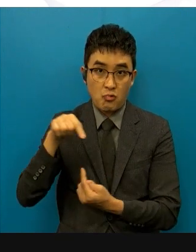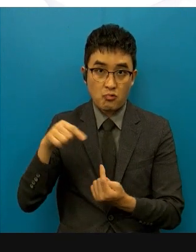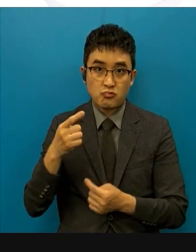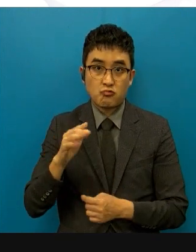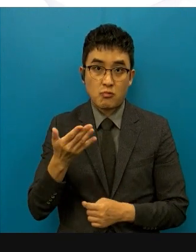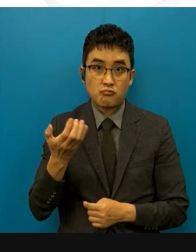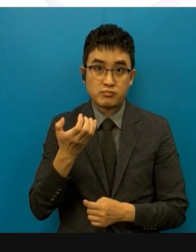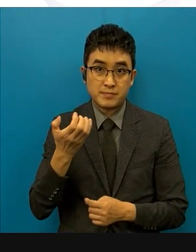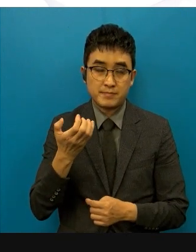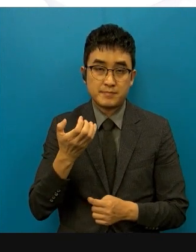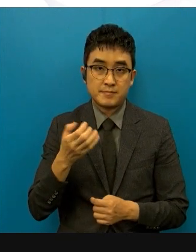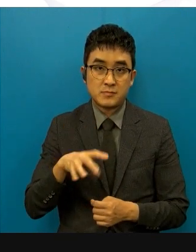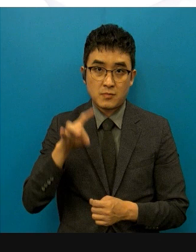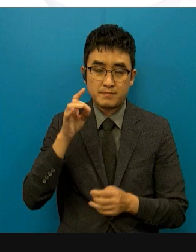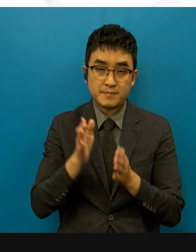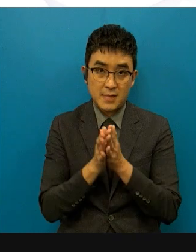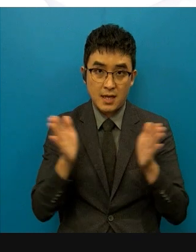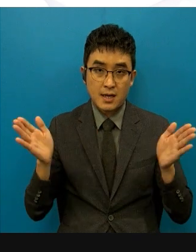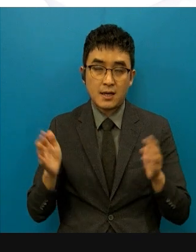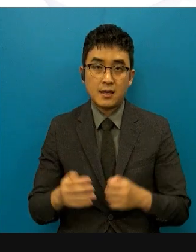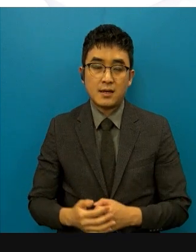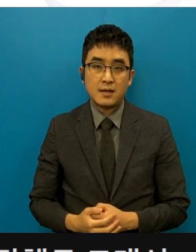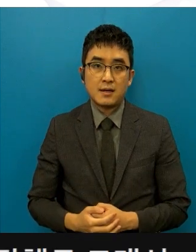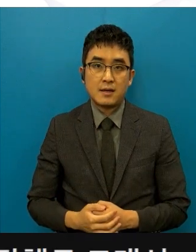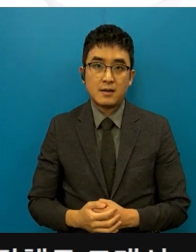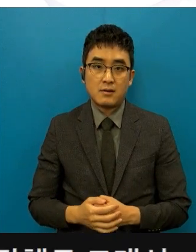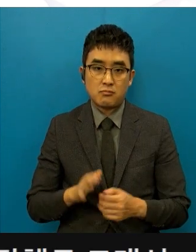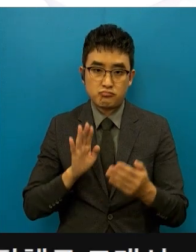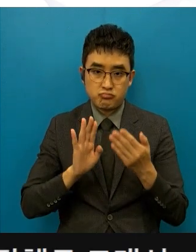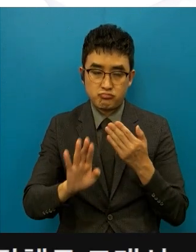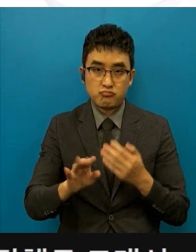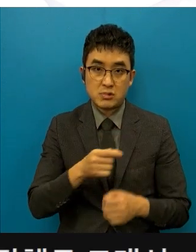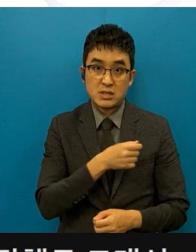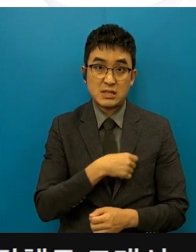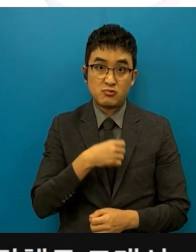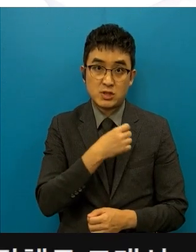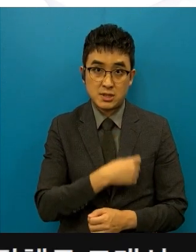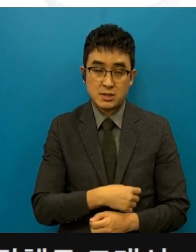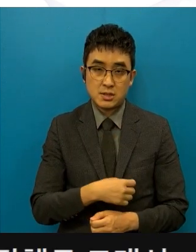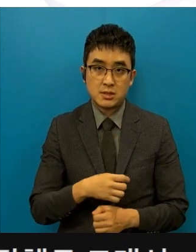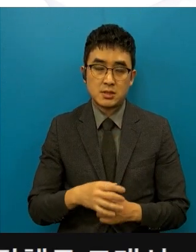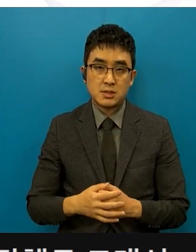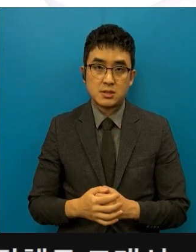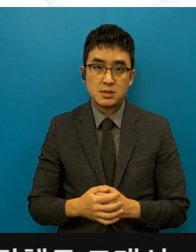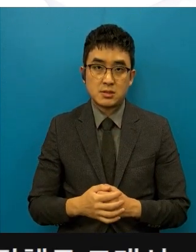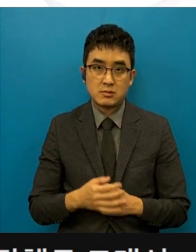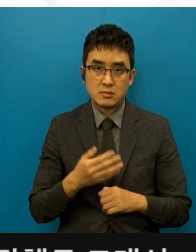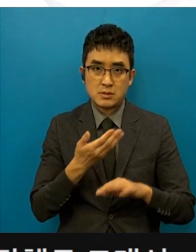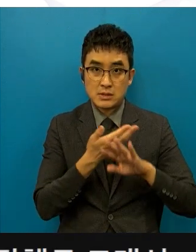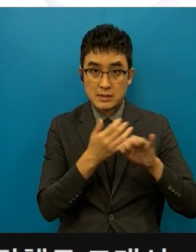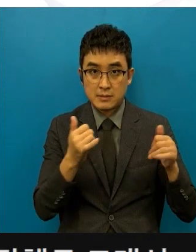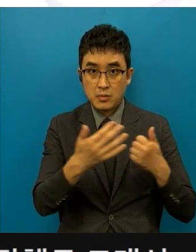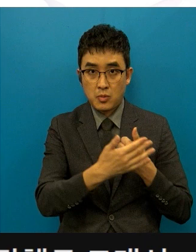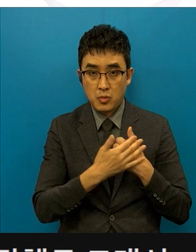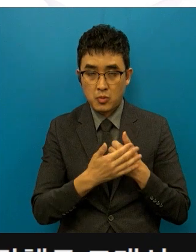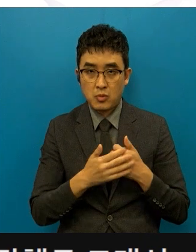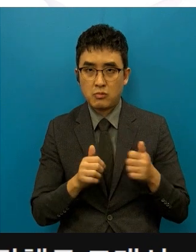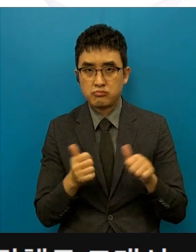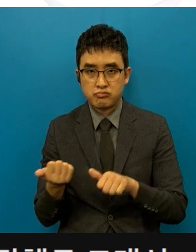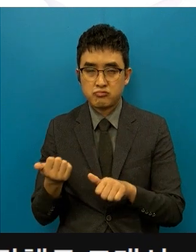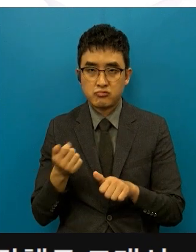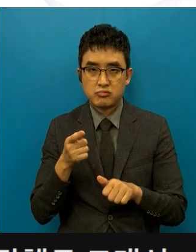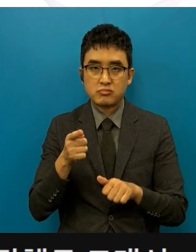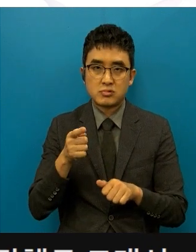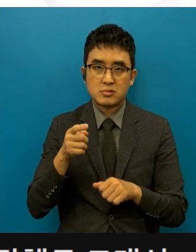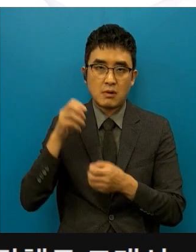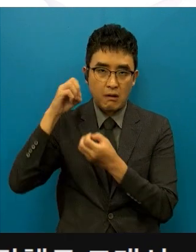practice of assisted suicide in Switzerland has developed. It has developed mainly through the practice of these organizations and